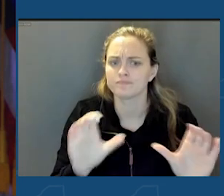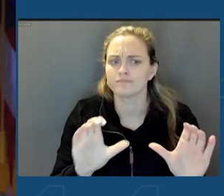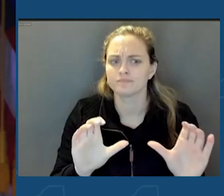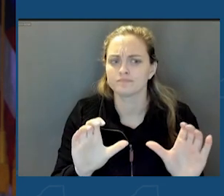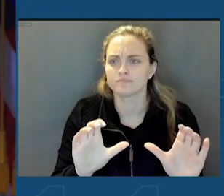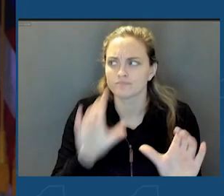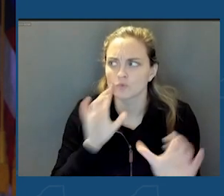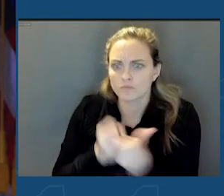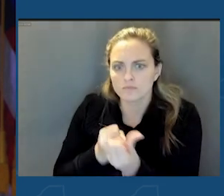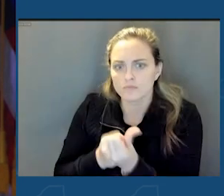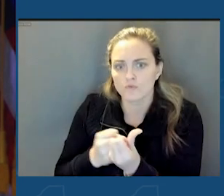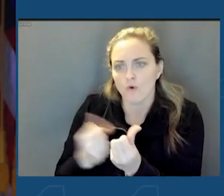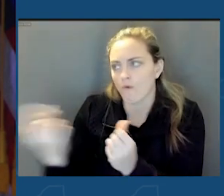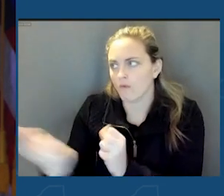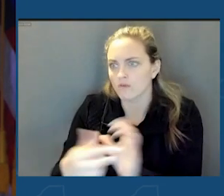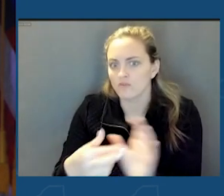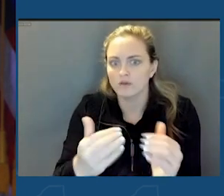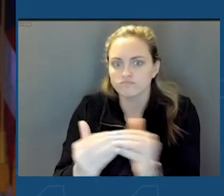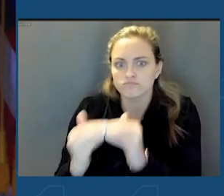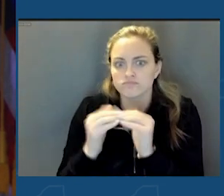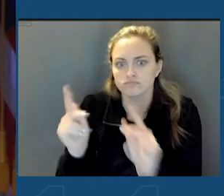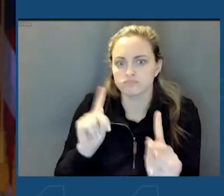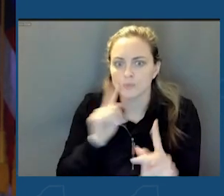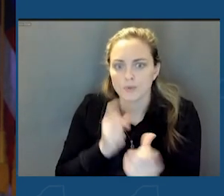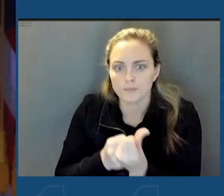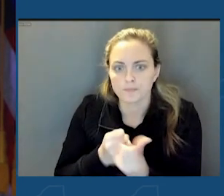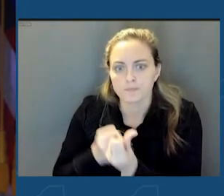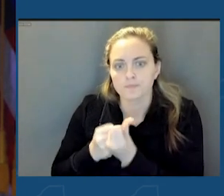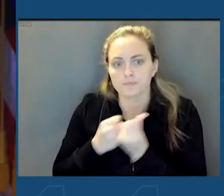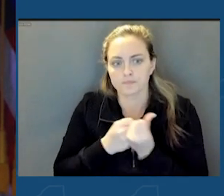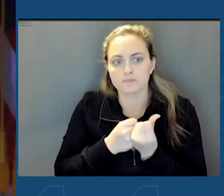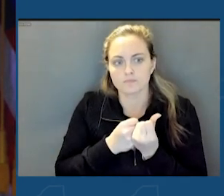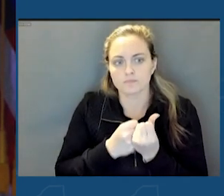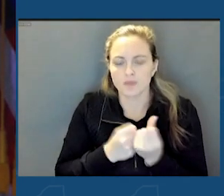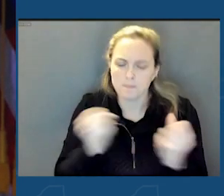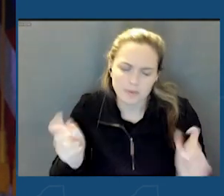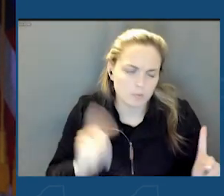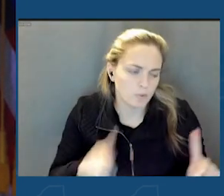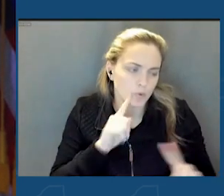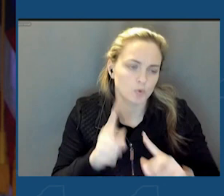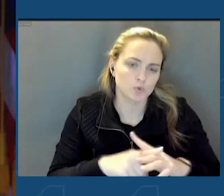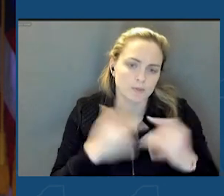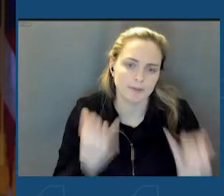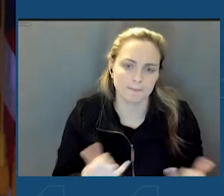mutual constituents in our state capitol, and many others who could not join us here today.